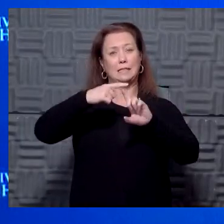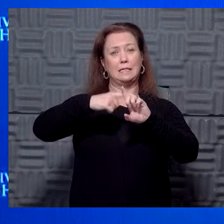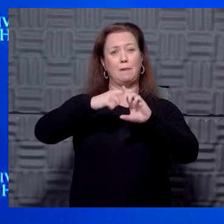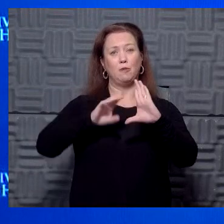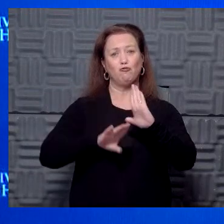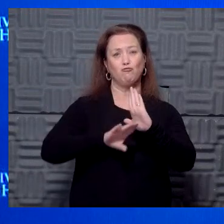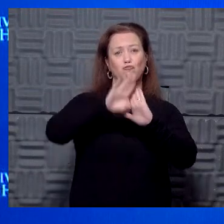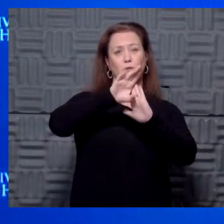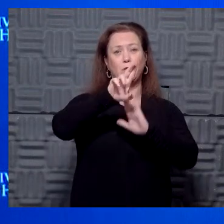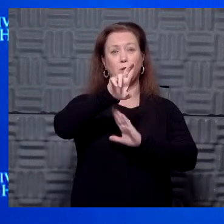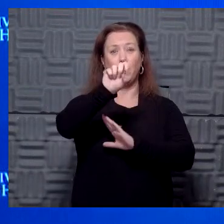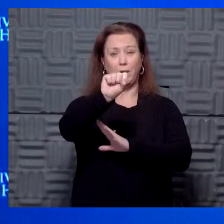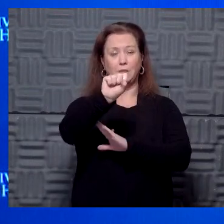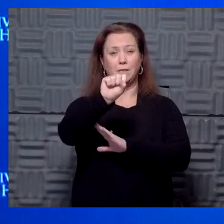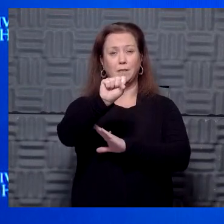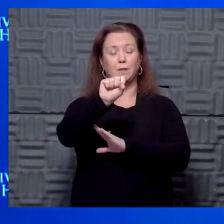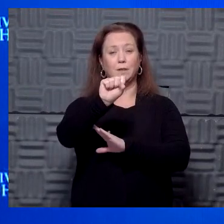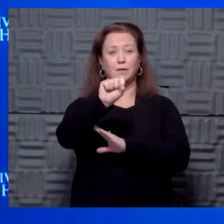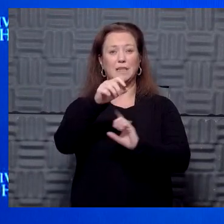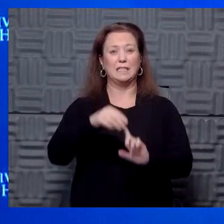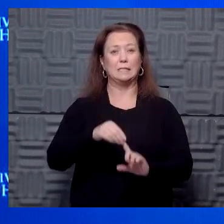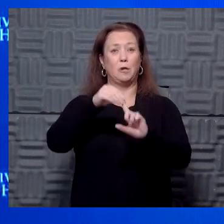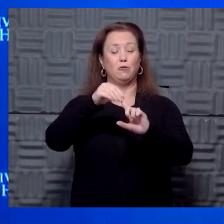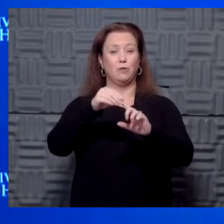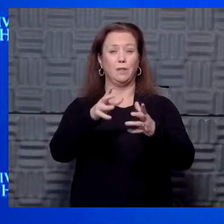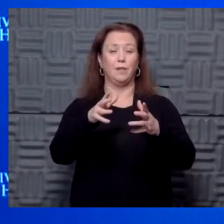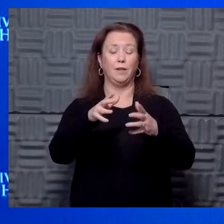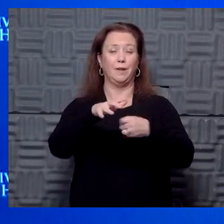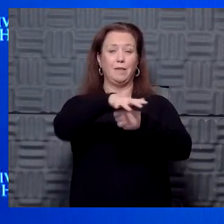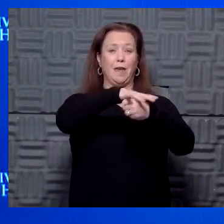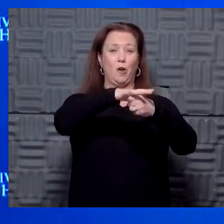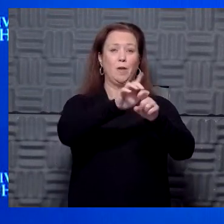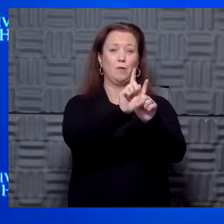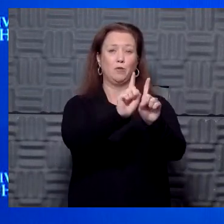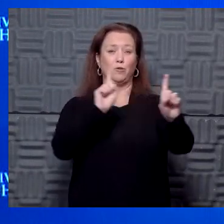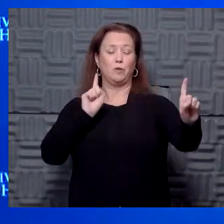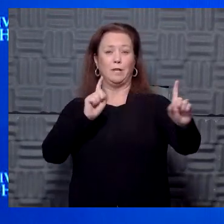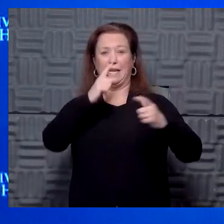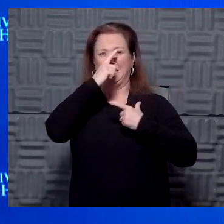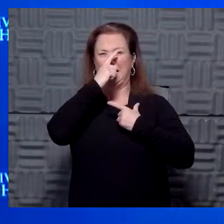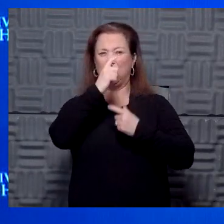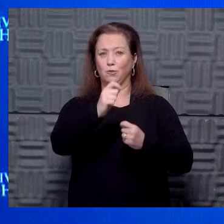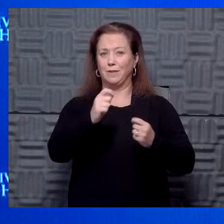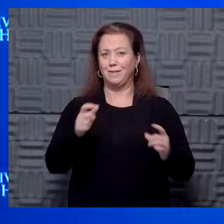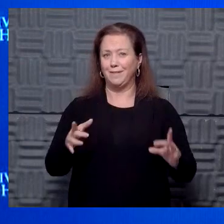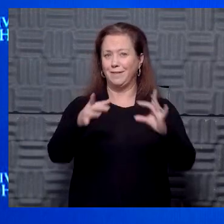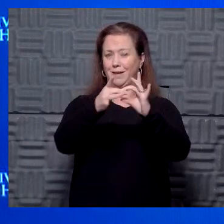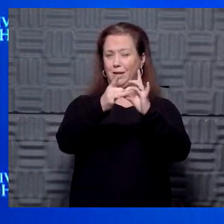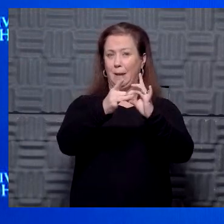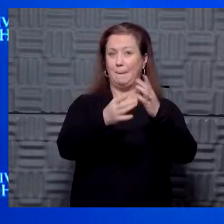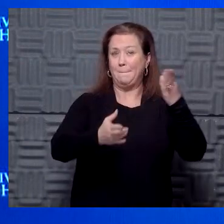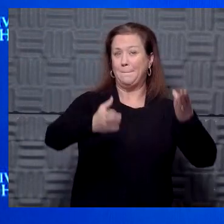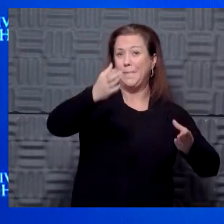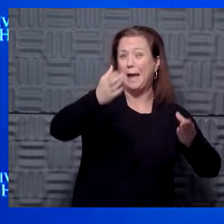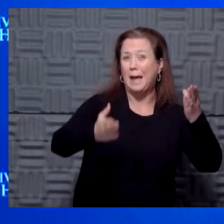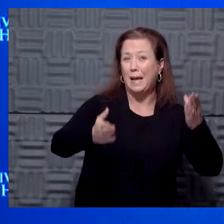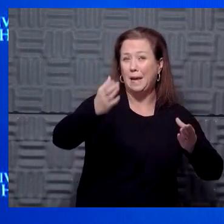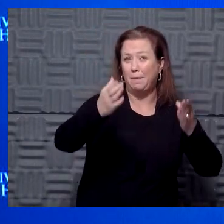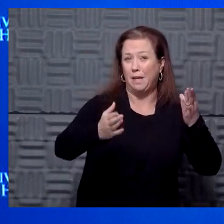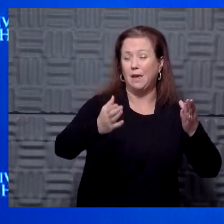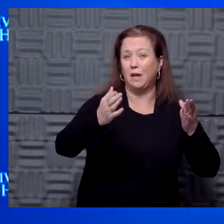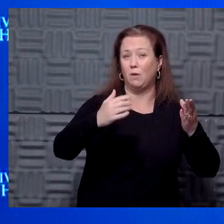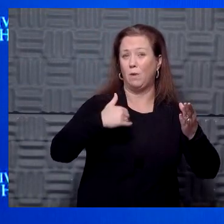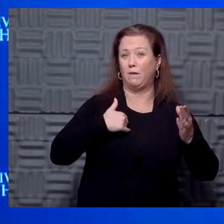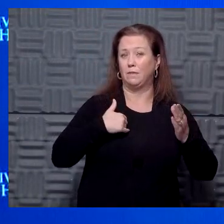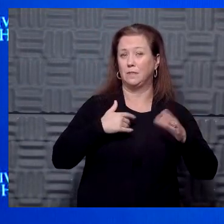in the United States, and especially in those areas that are socially distant. So that's an interesting correlation that suggests maybe we've got